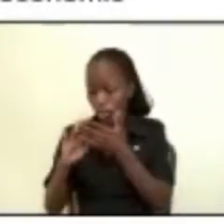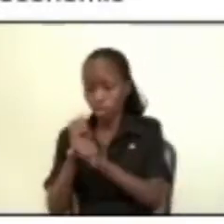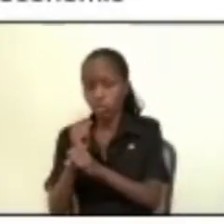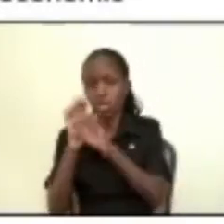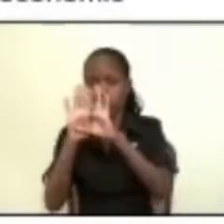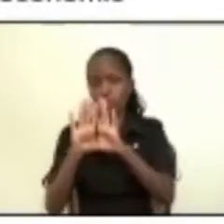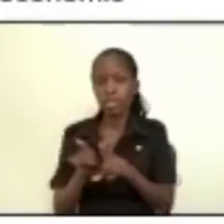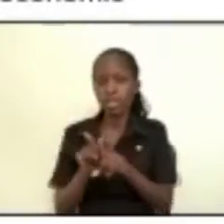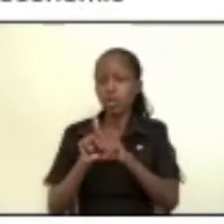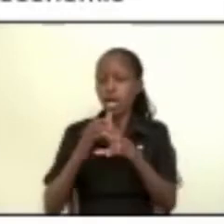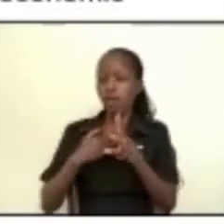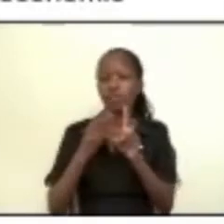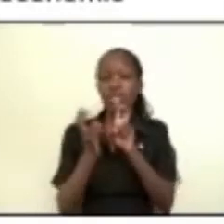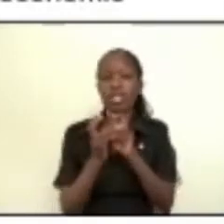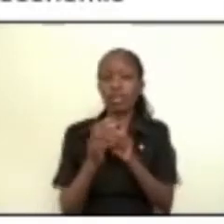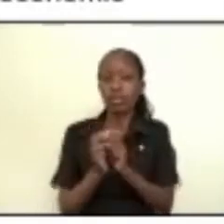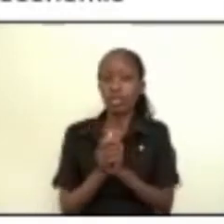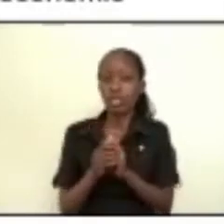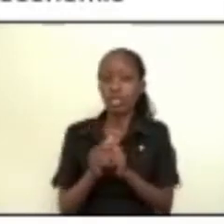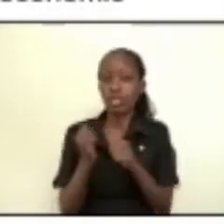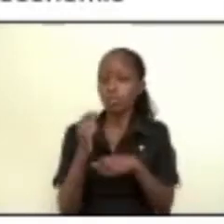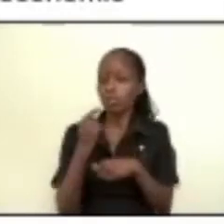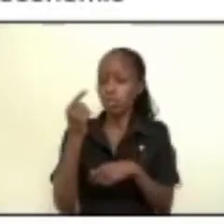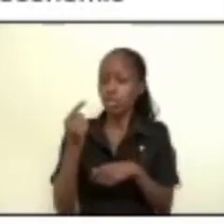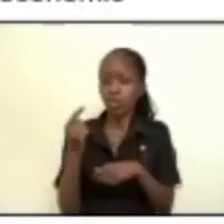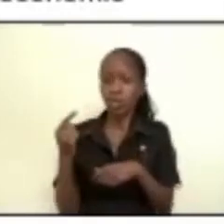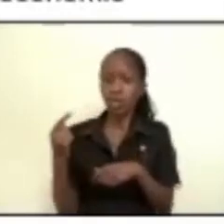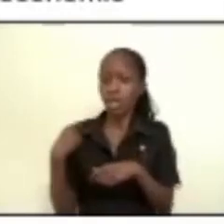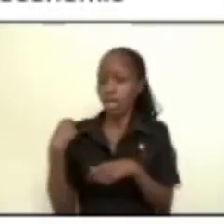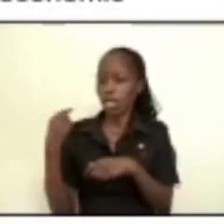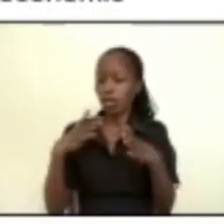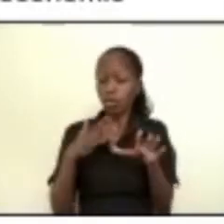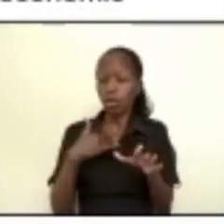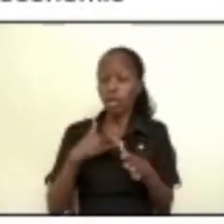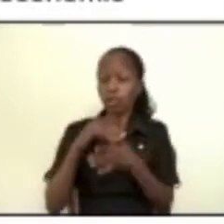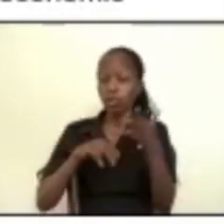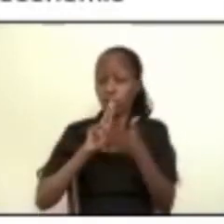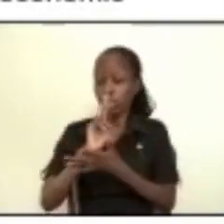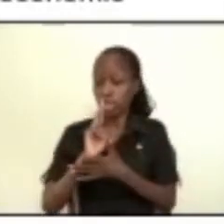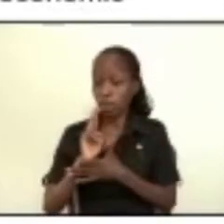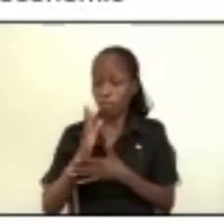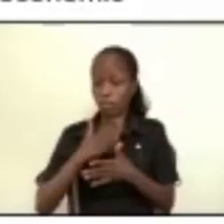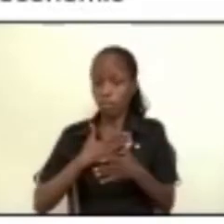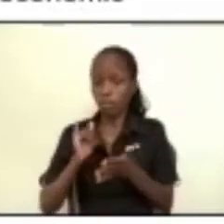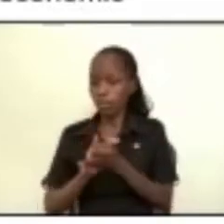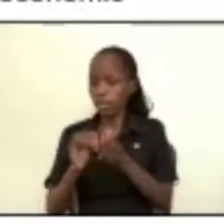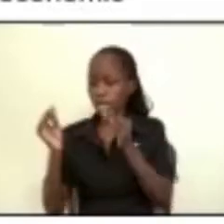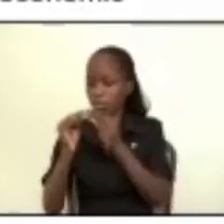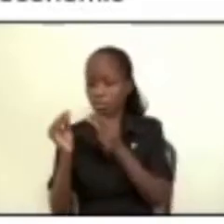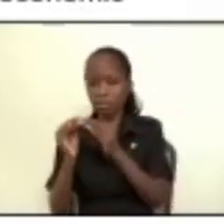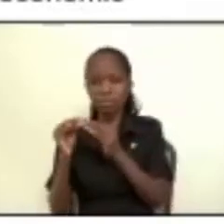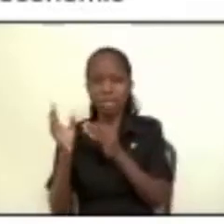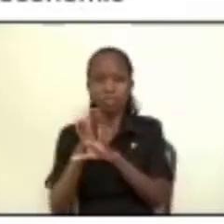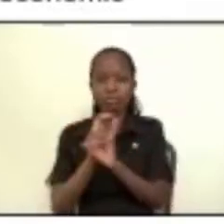those contacts. I can't tell you the number of people that I have in my WhatsApp that I've never met in my life, but have been